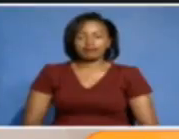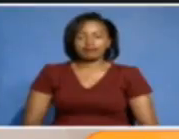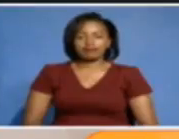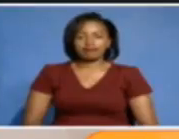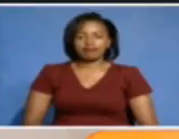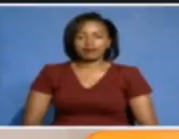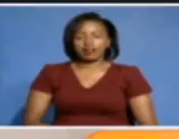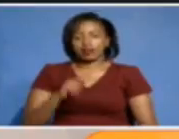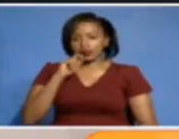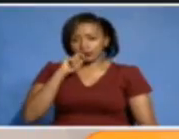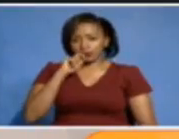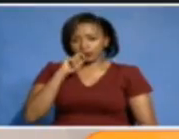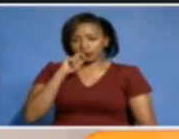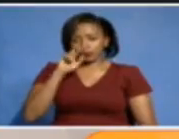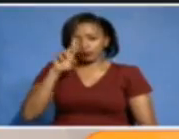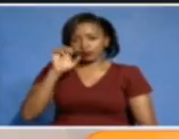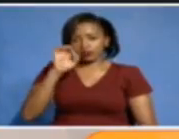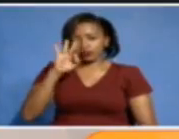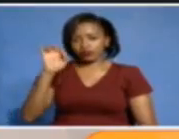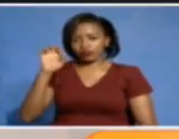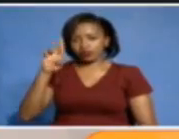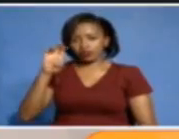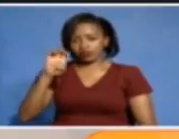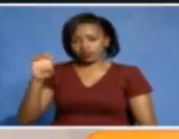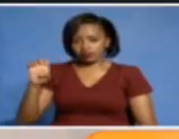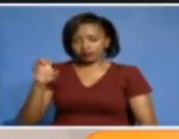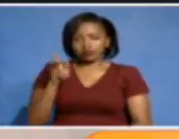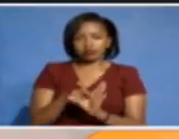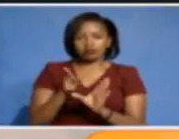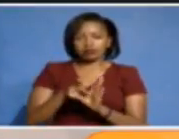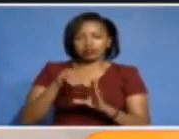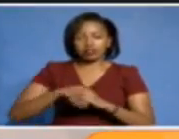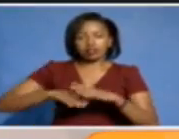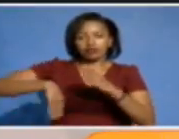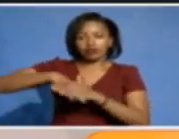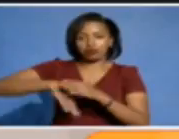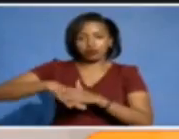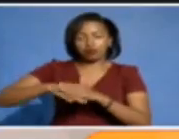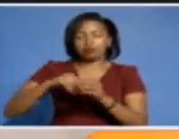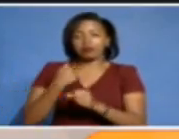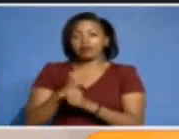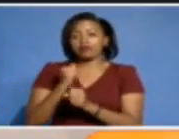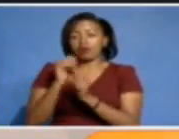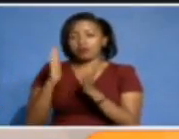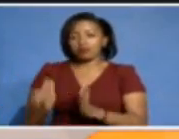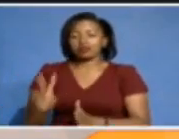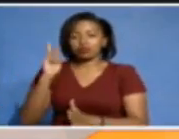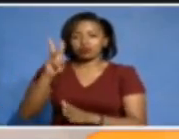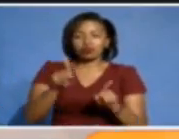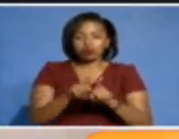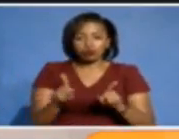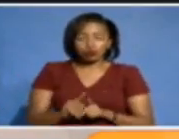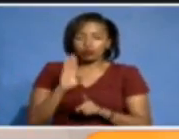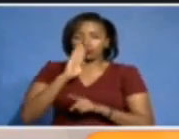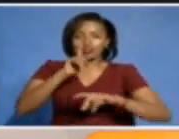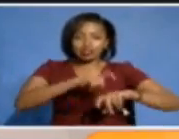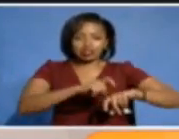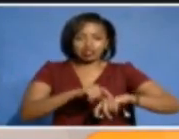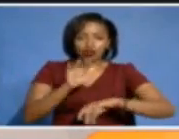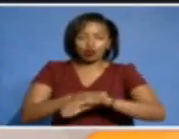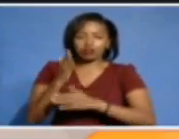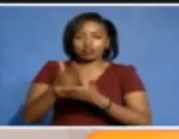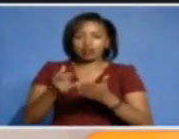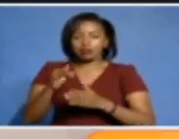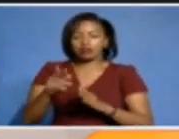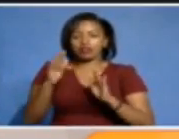Faris taking part in the Football Kenya Federation Performance Endurance Test ahead of the new season will also be sensitized on some of the game's new